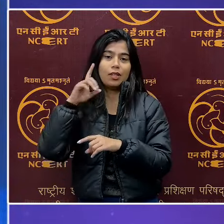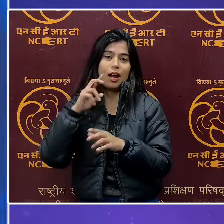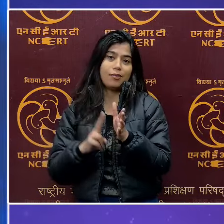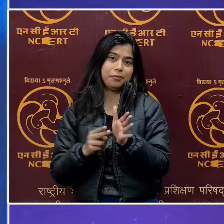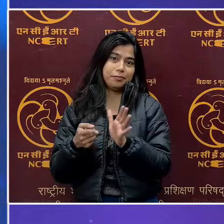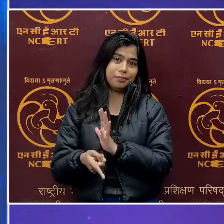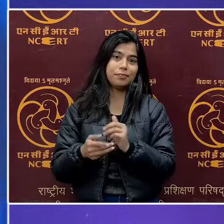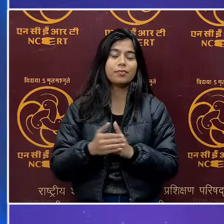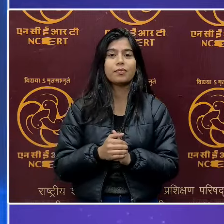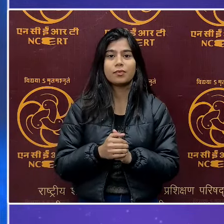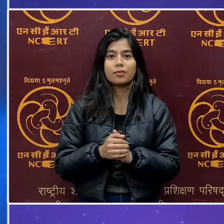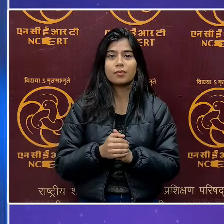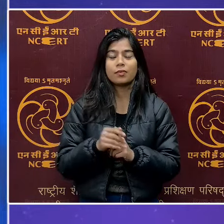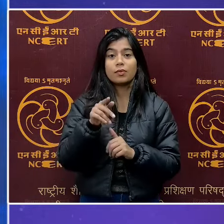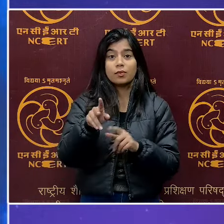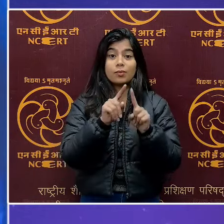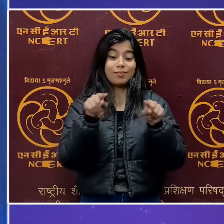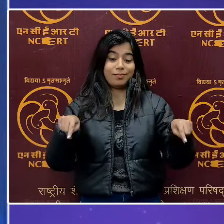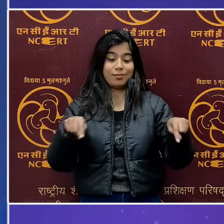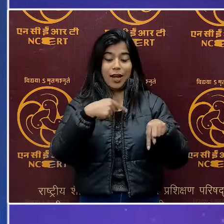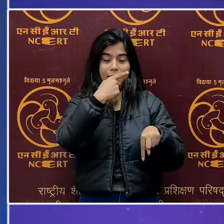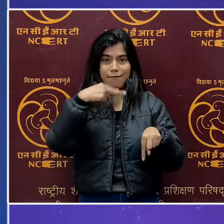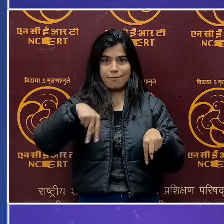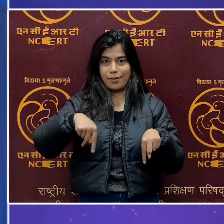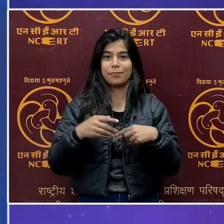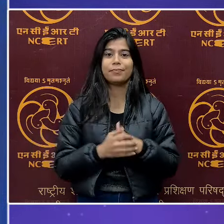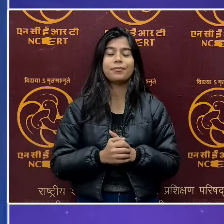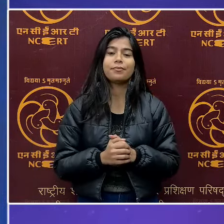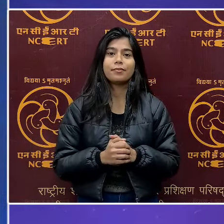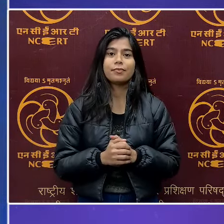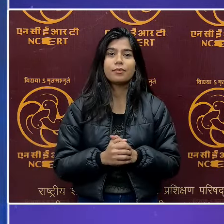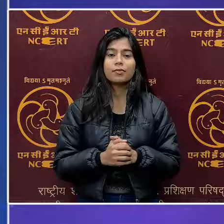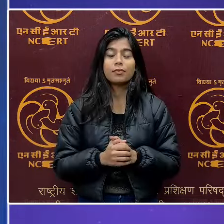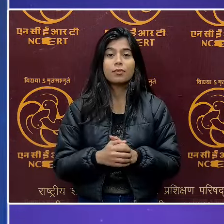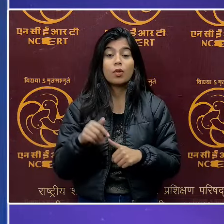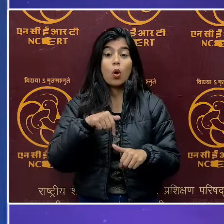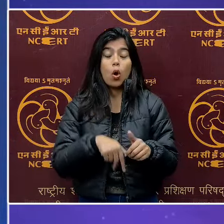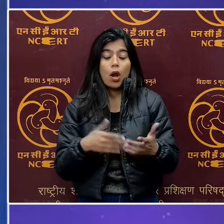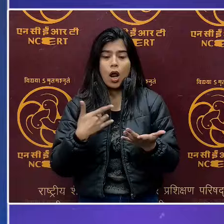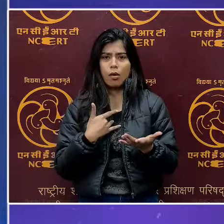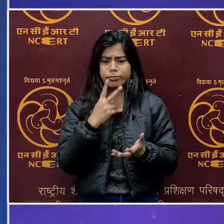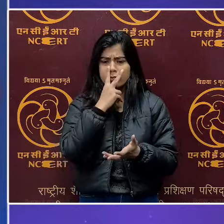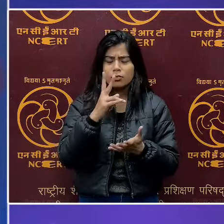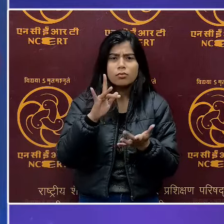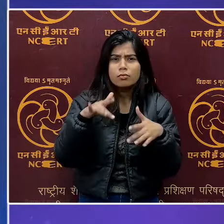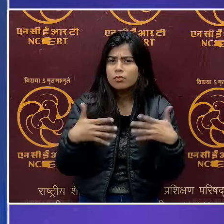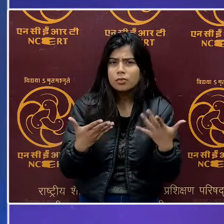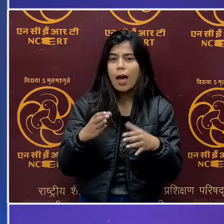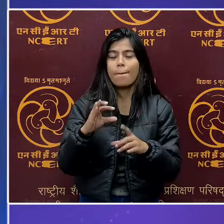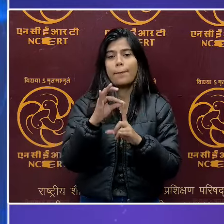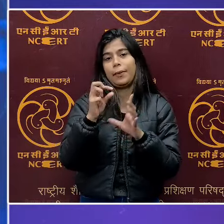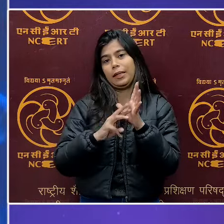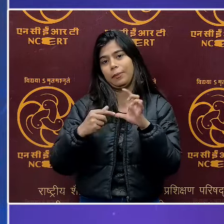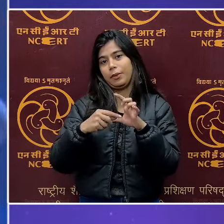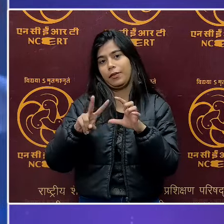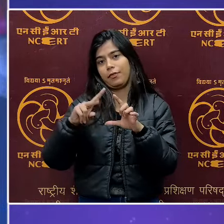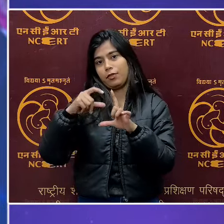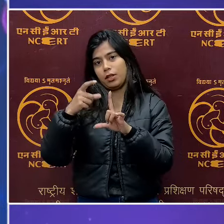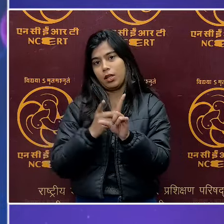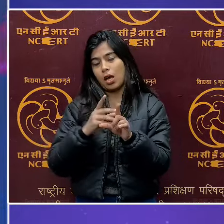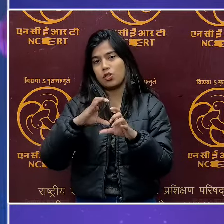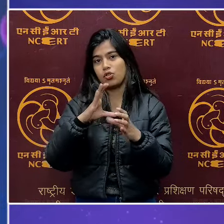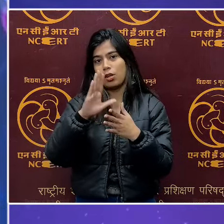dth.class11@ciet.nic.in. It's being written on your screens as well. Apart from this, you're watching us on PME Vidya channel number 11 and